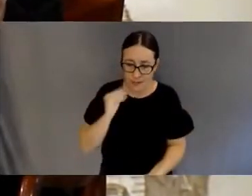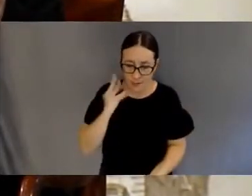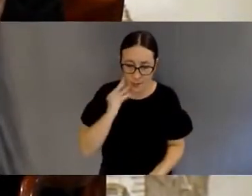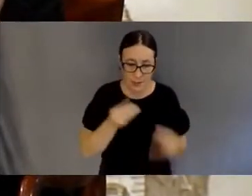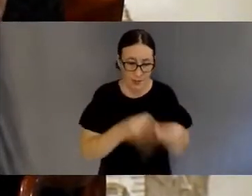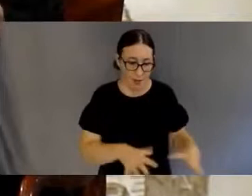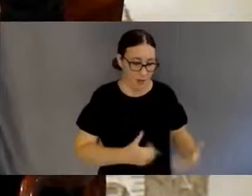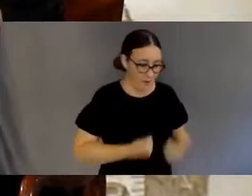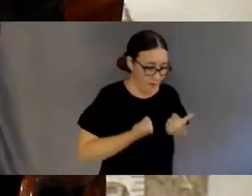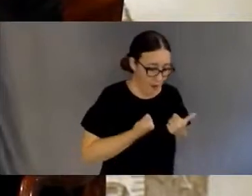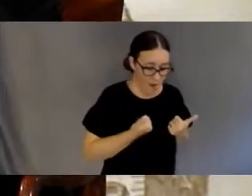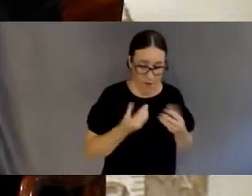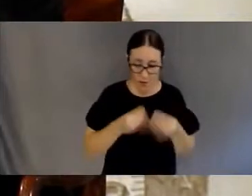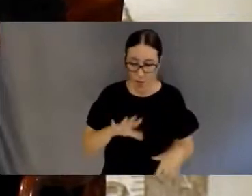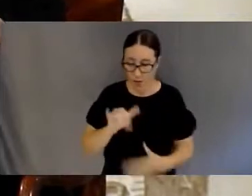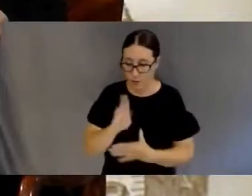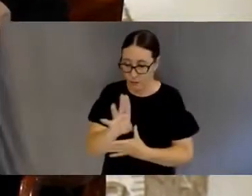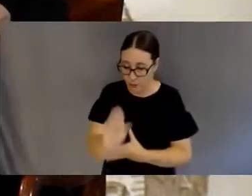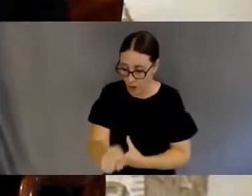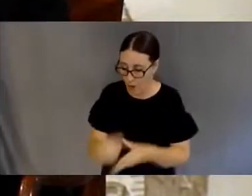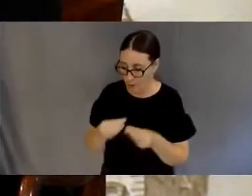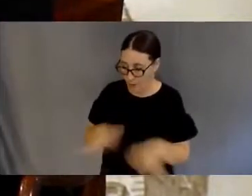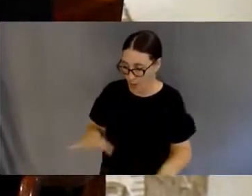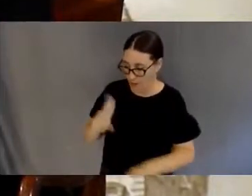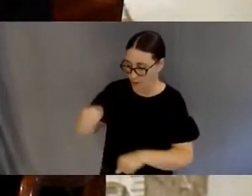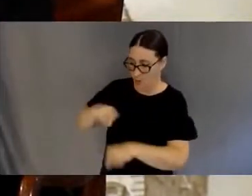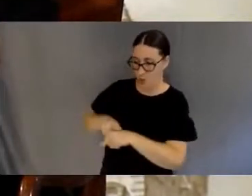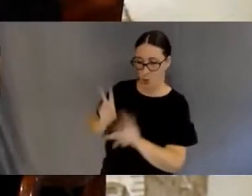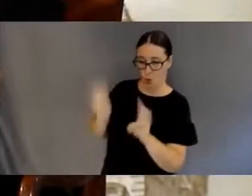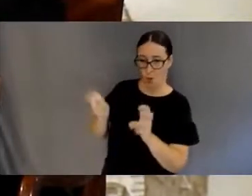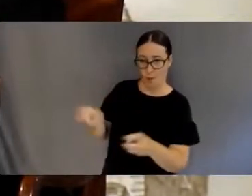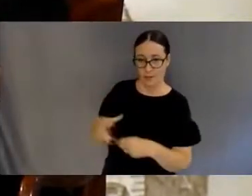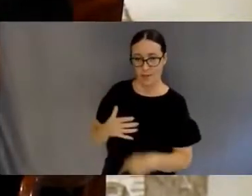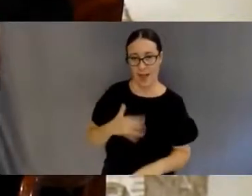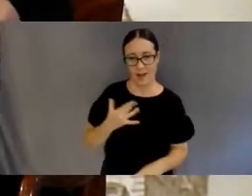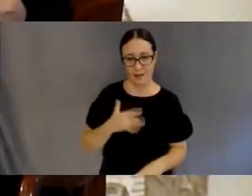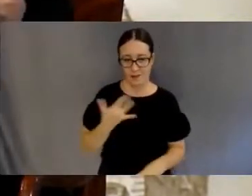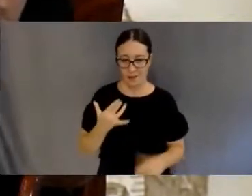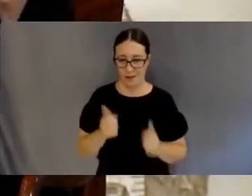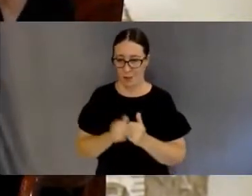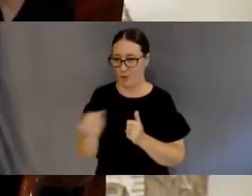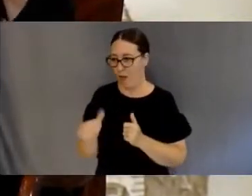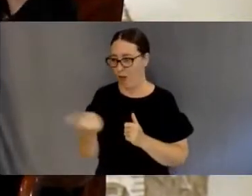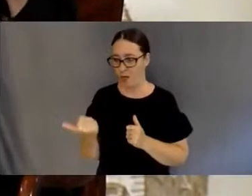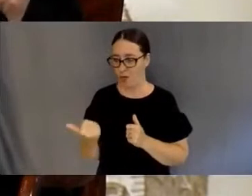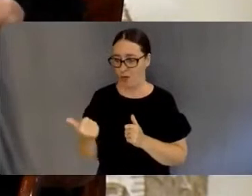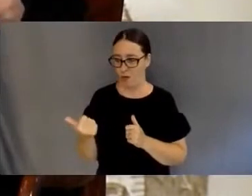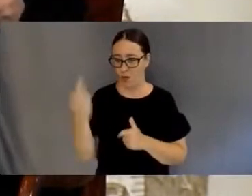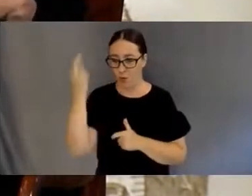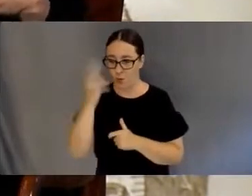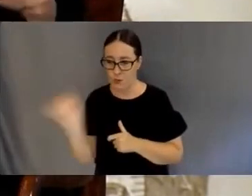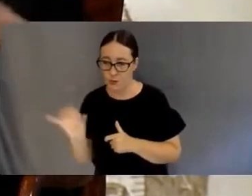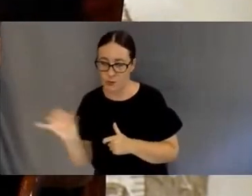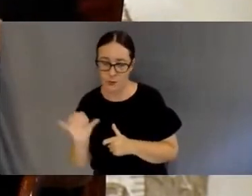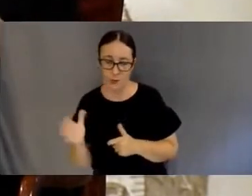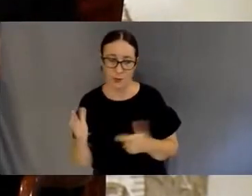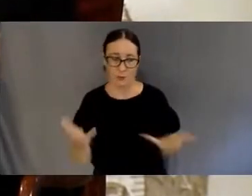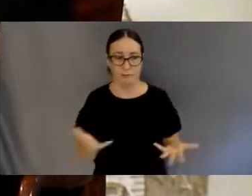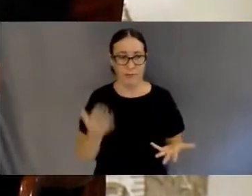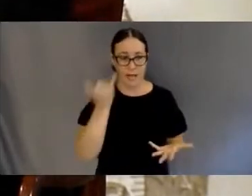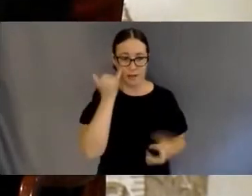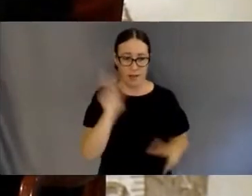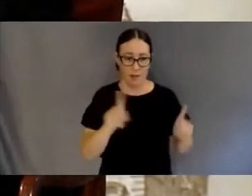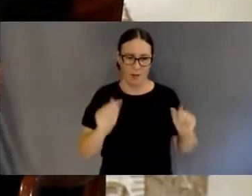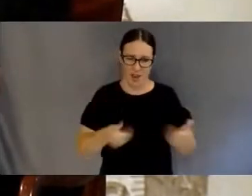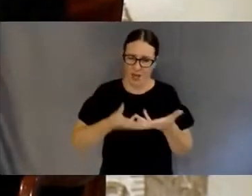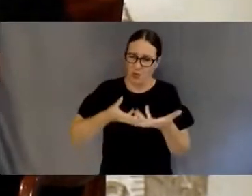And there is a feeling also combined with a number of other factors about whether folks can